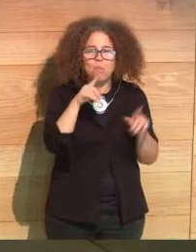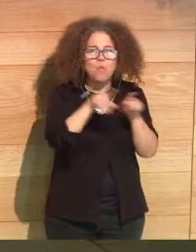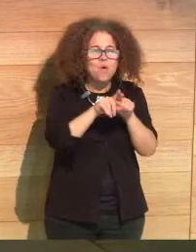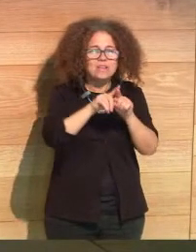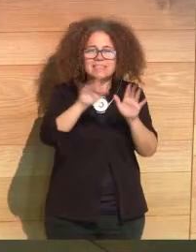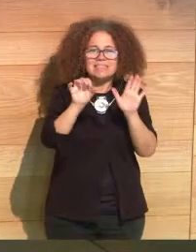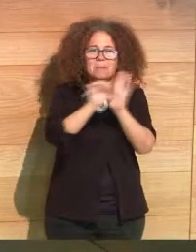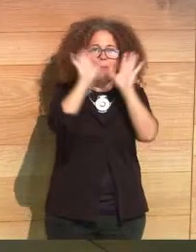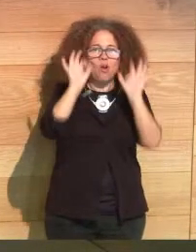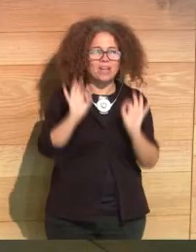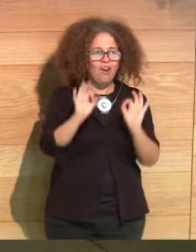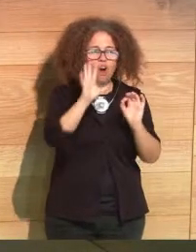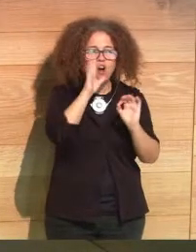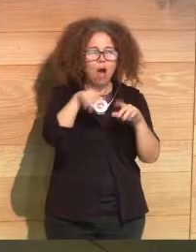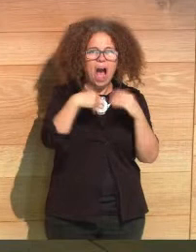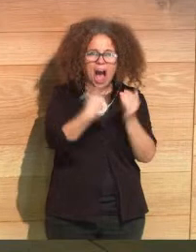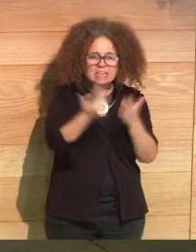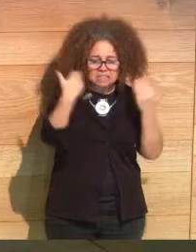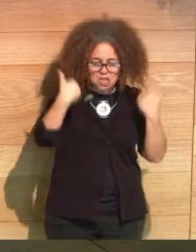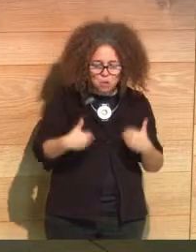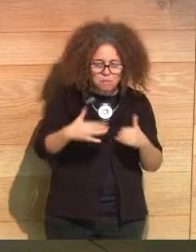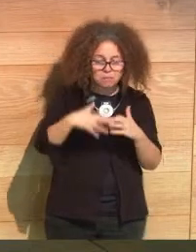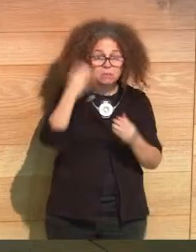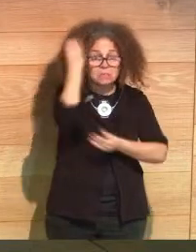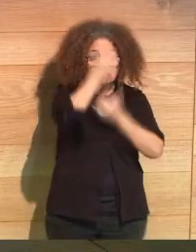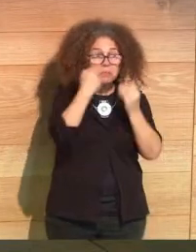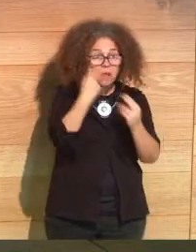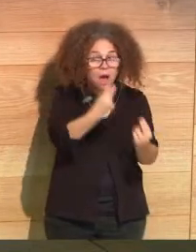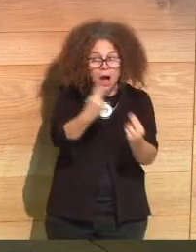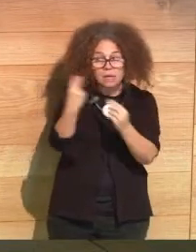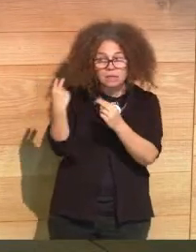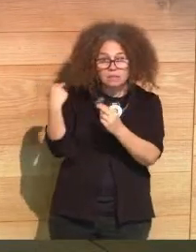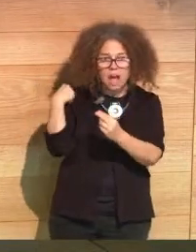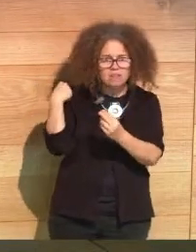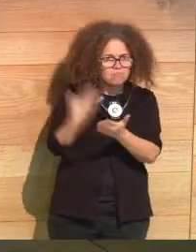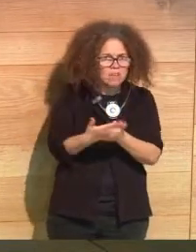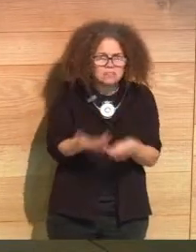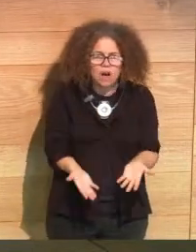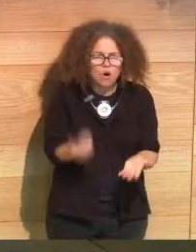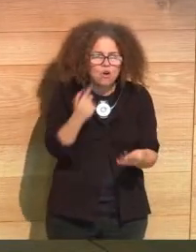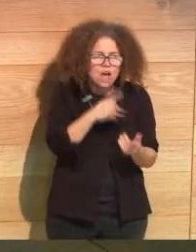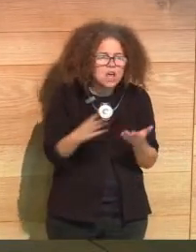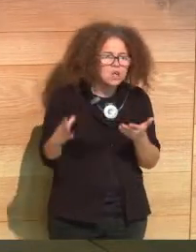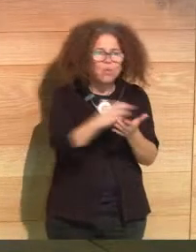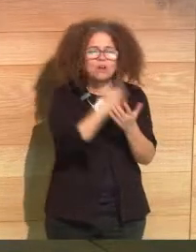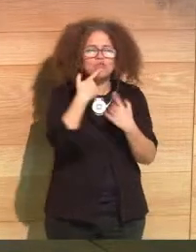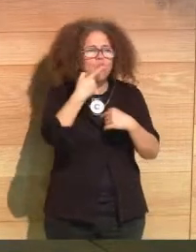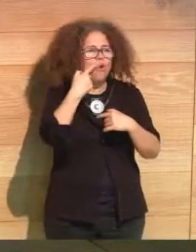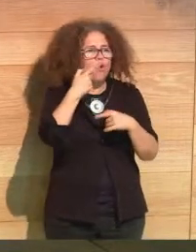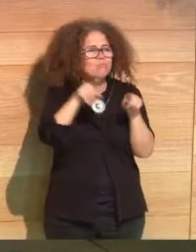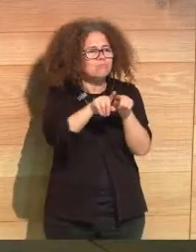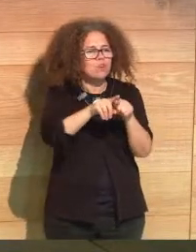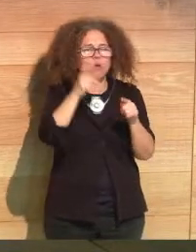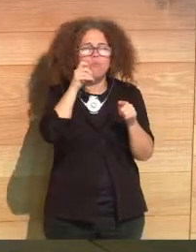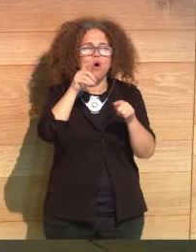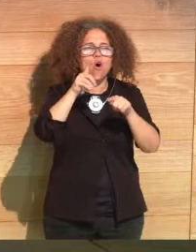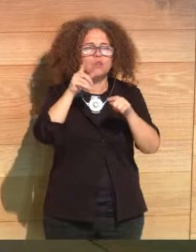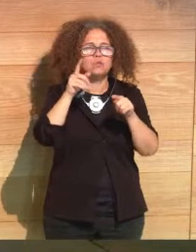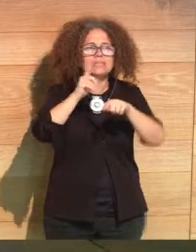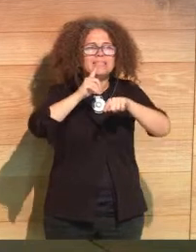back at so many years of work and trying to put everything in one short experience. It's very